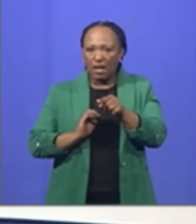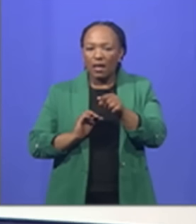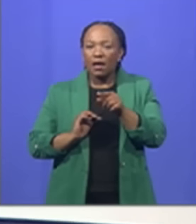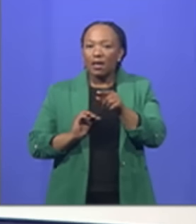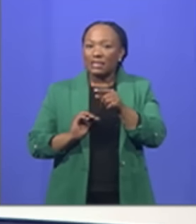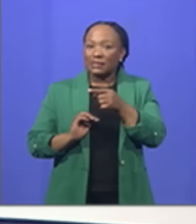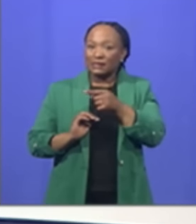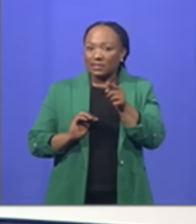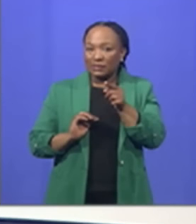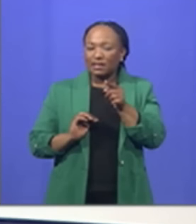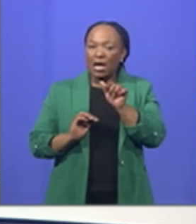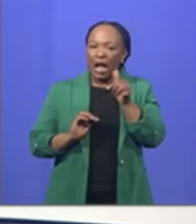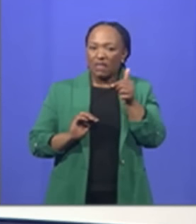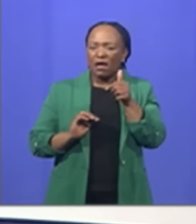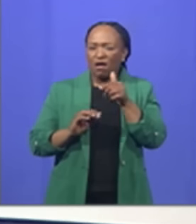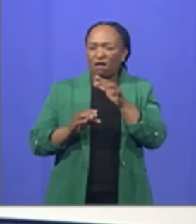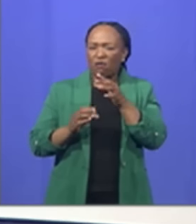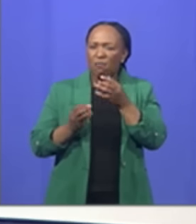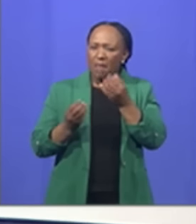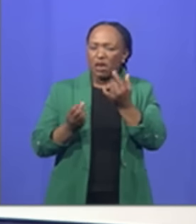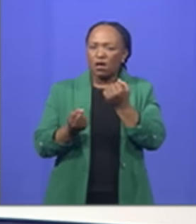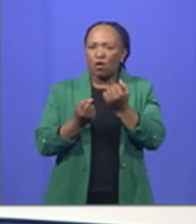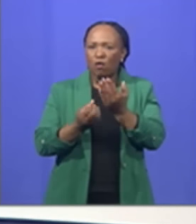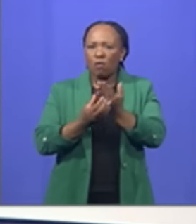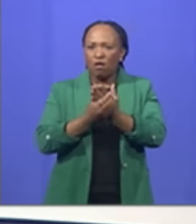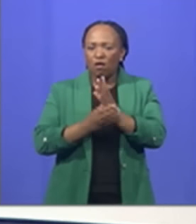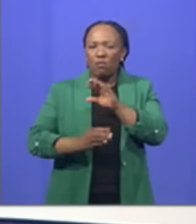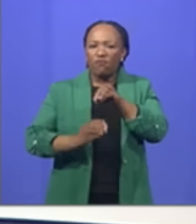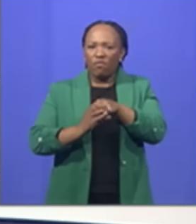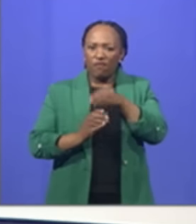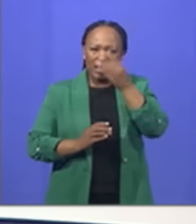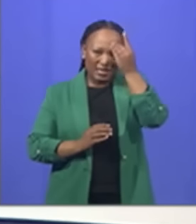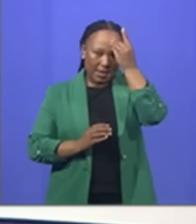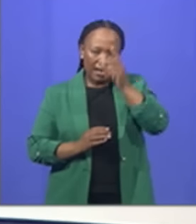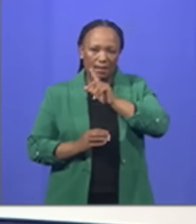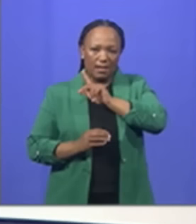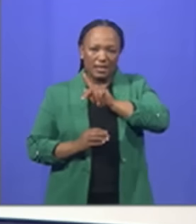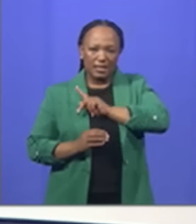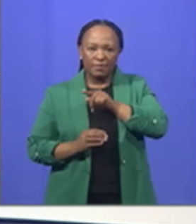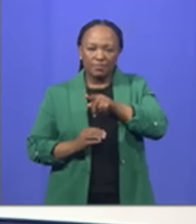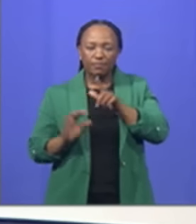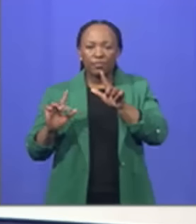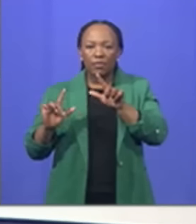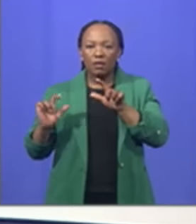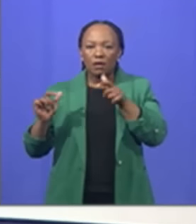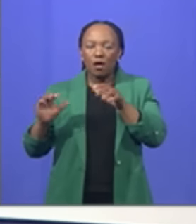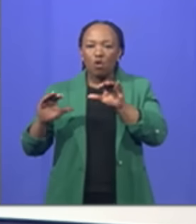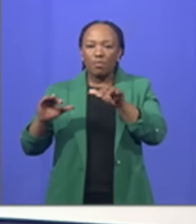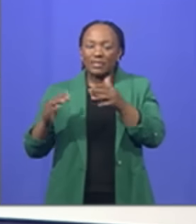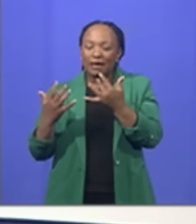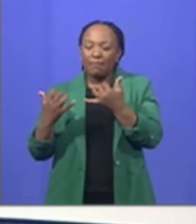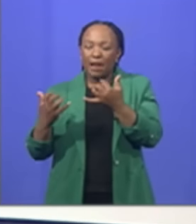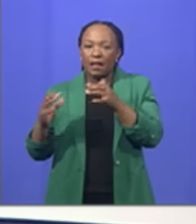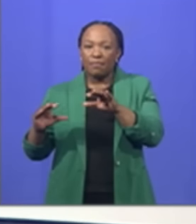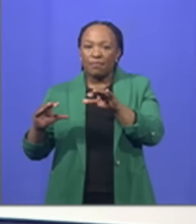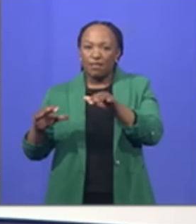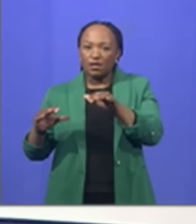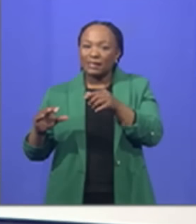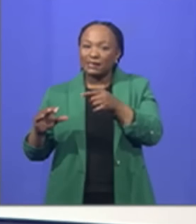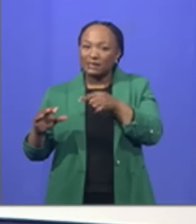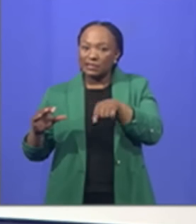ihlamile melatong yeo e fapanego yeo e obilego ka Durban go la KwaZulu-Natal. Komiti ya Palamente mererong ya